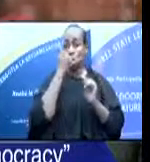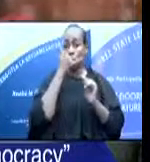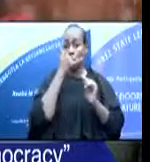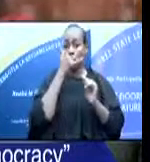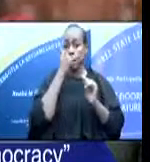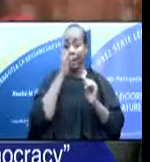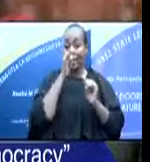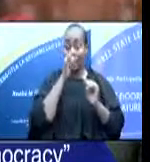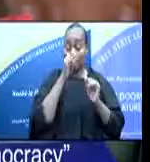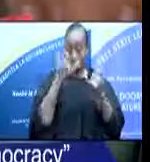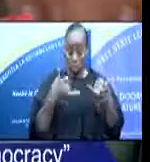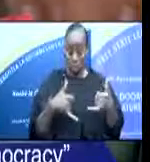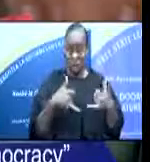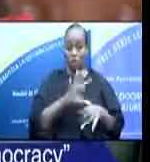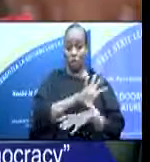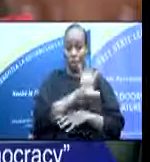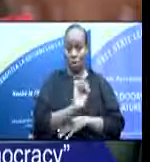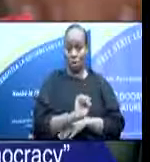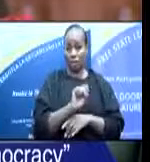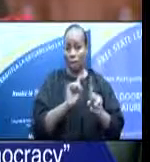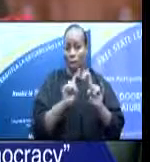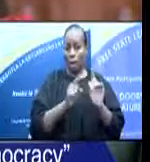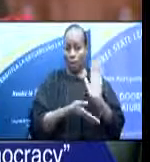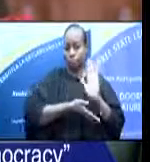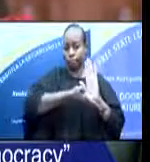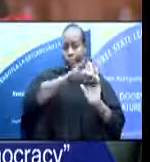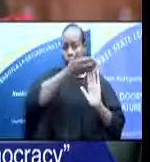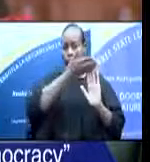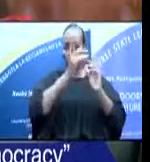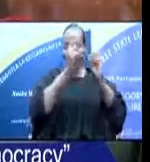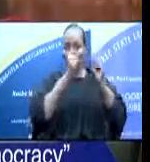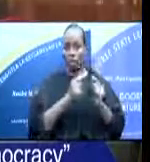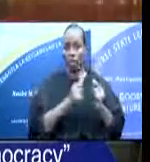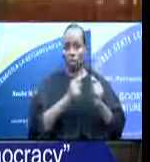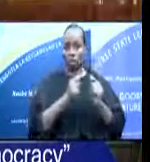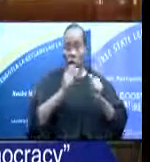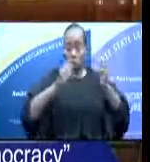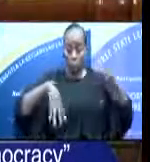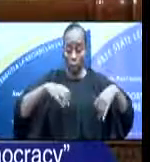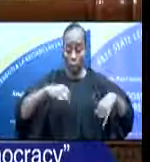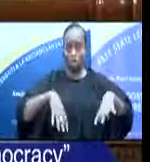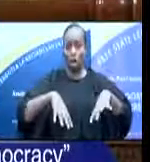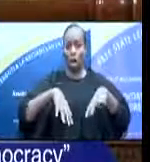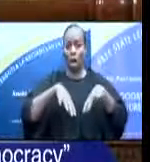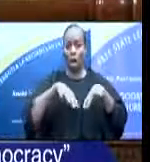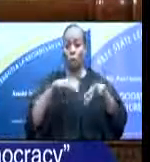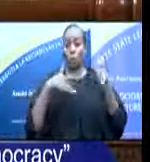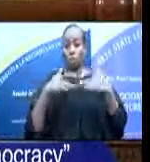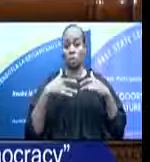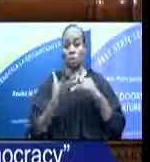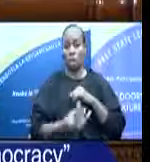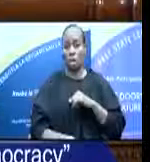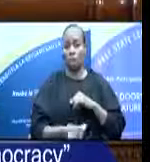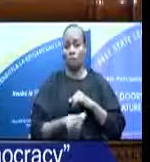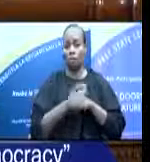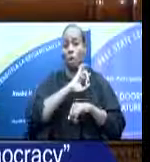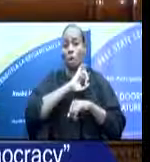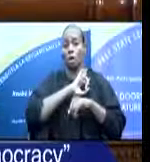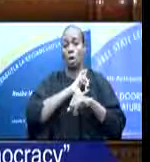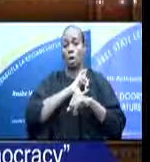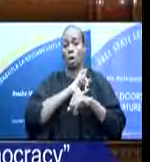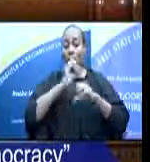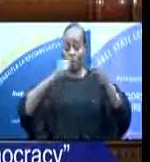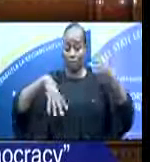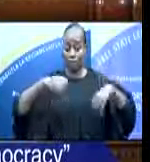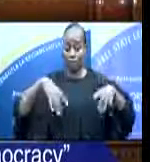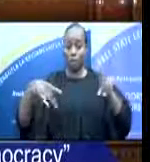The significant increase of financial statement fraud is concerning, as this type of